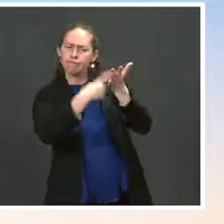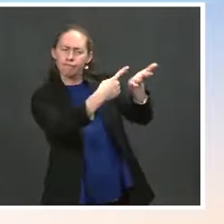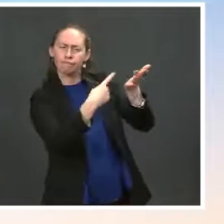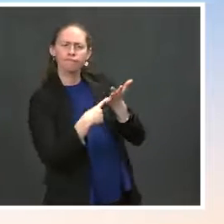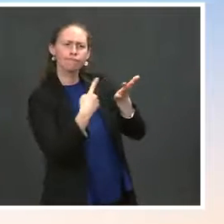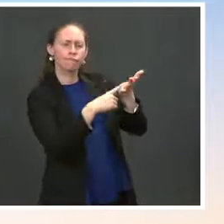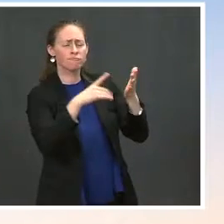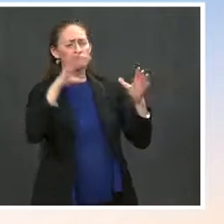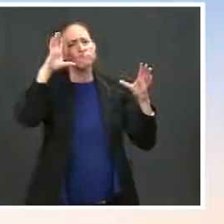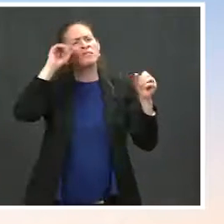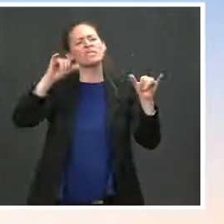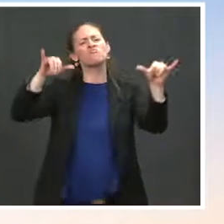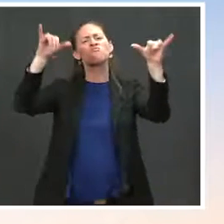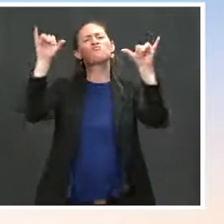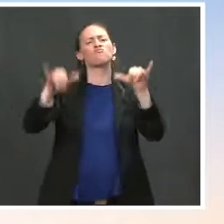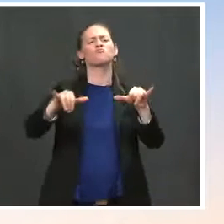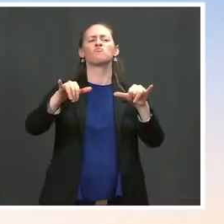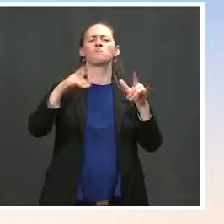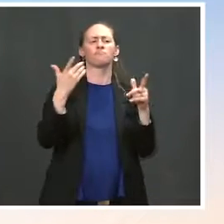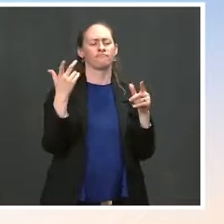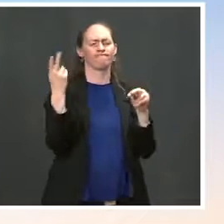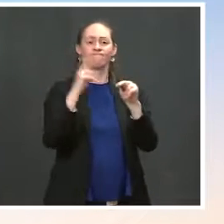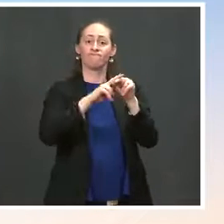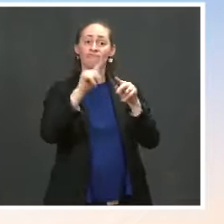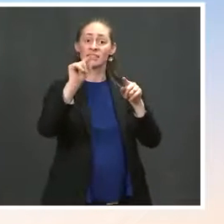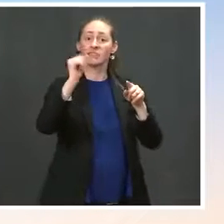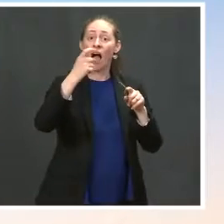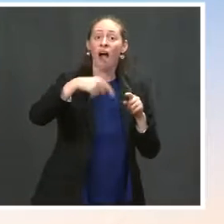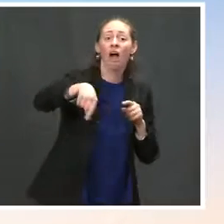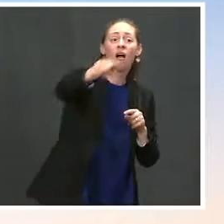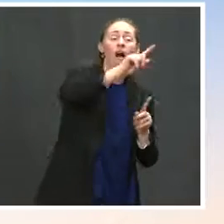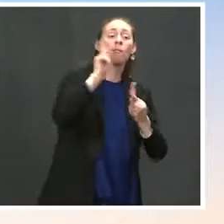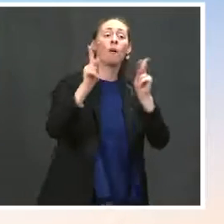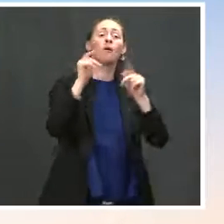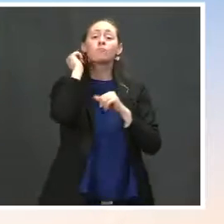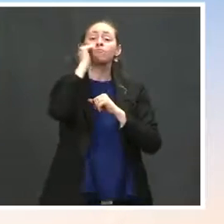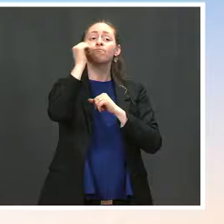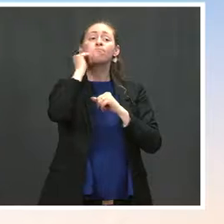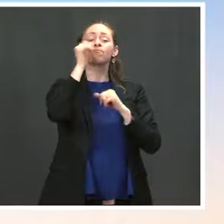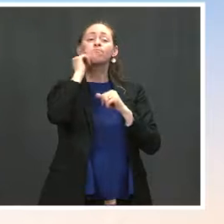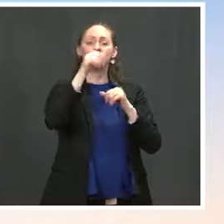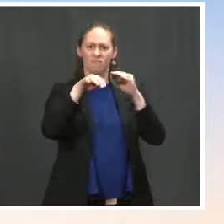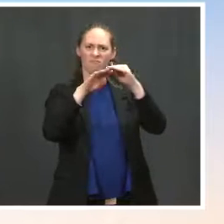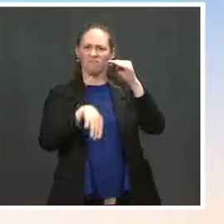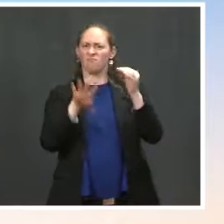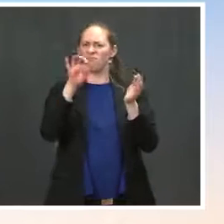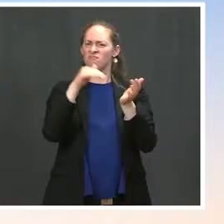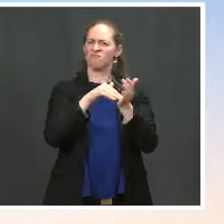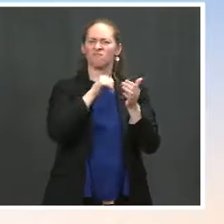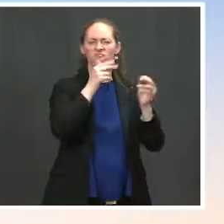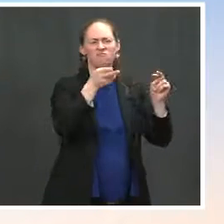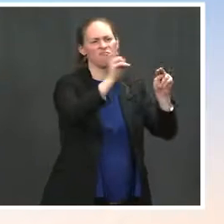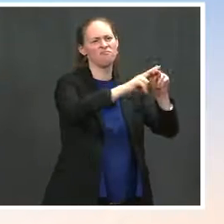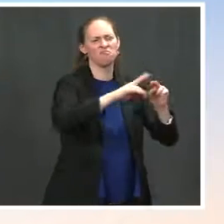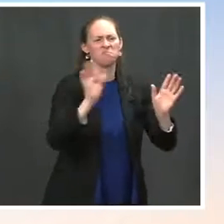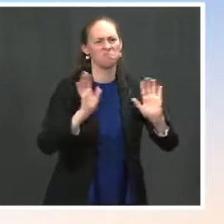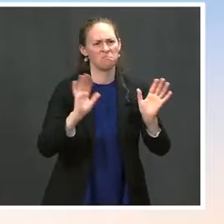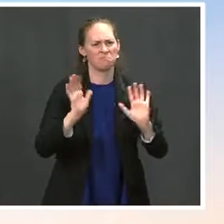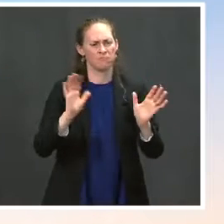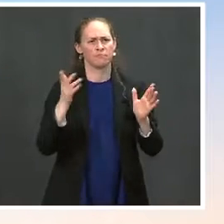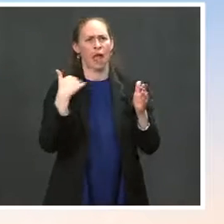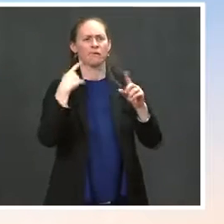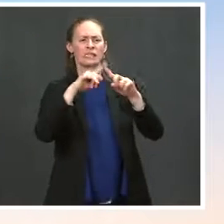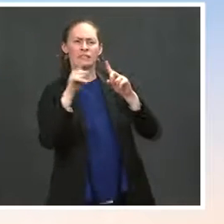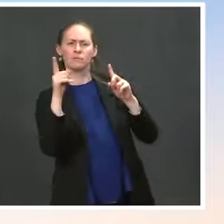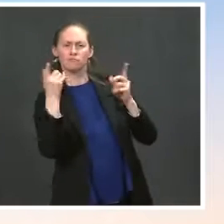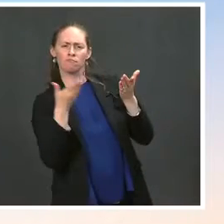to his commitment to not raise taxes on Americans making under $400,000 a year, and he'll have a range of proposals on how to pay for his plans